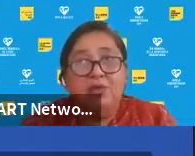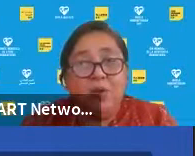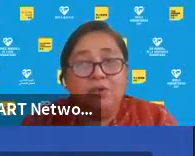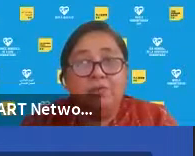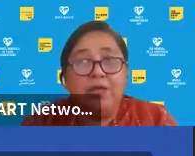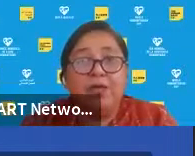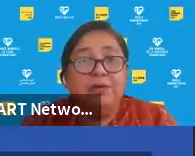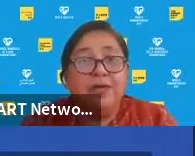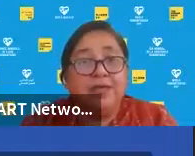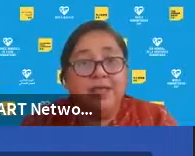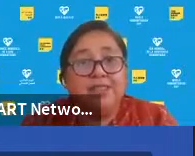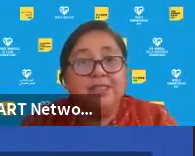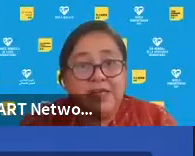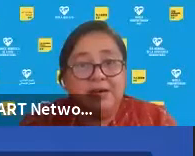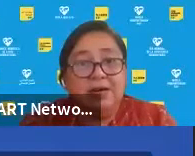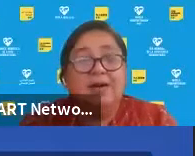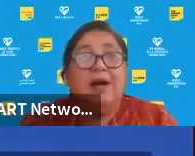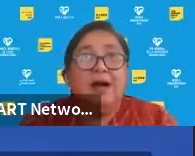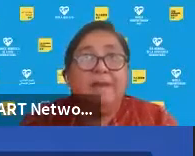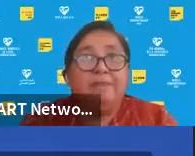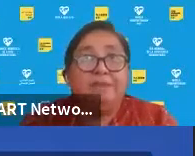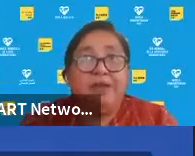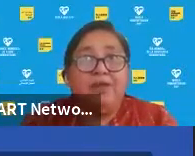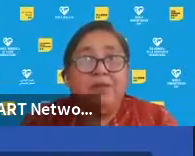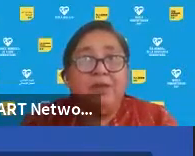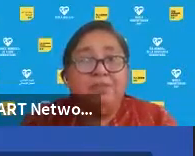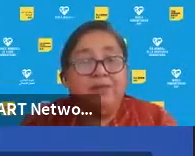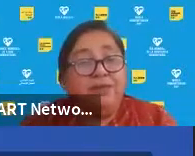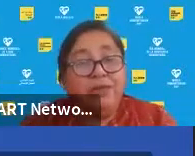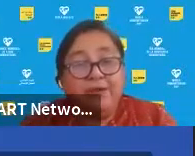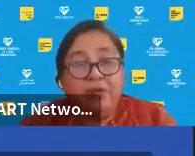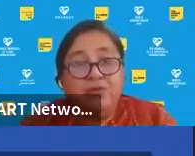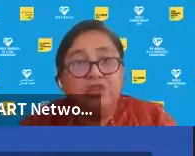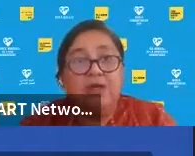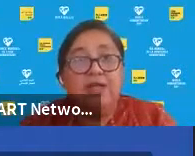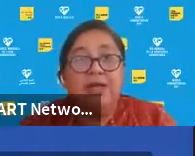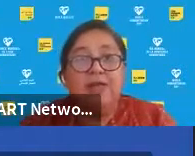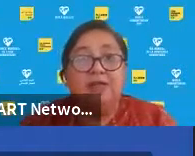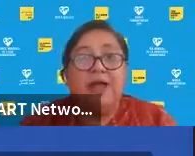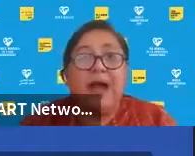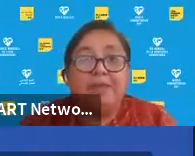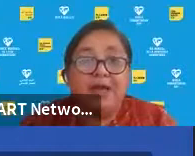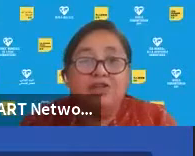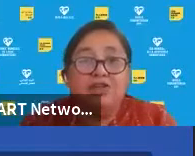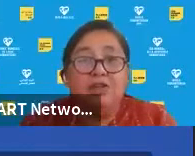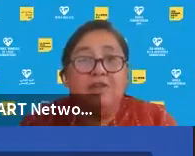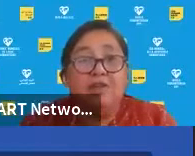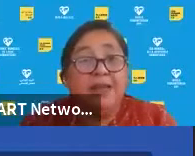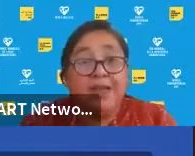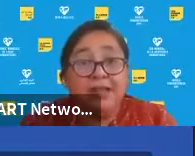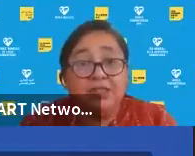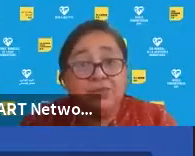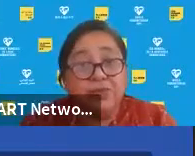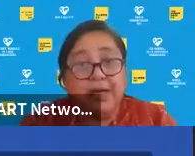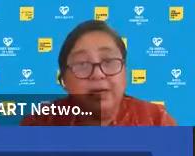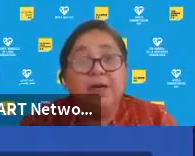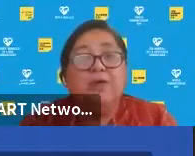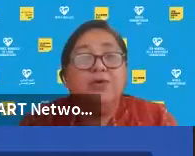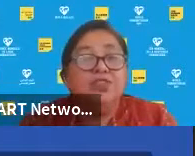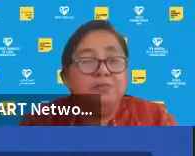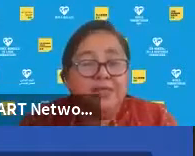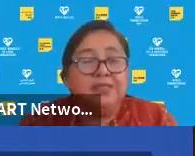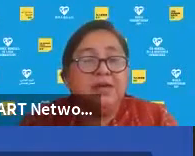that, I would want to point out that next year, there will be full devolution and the application of the Mandanas